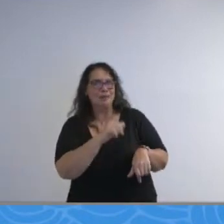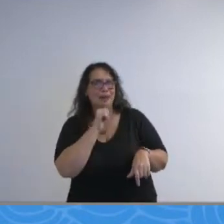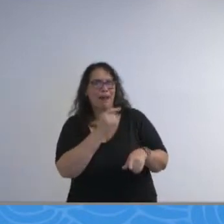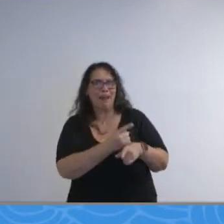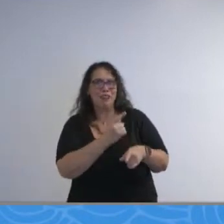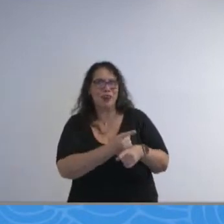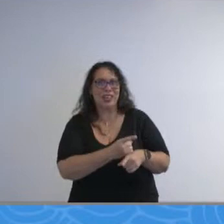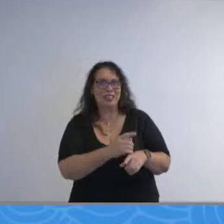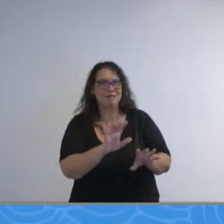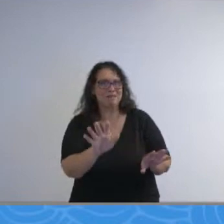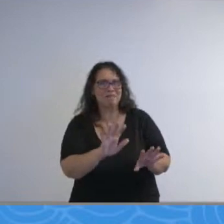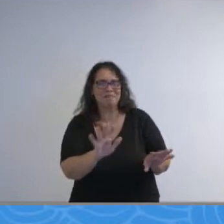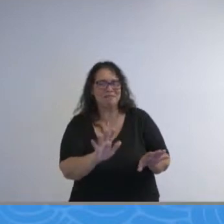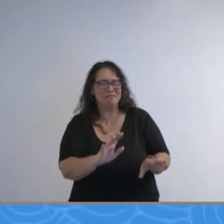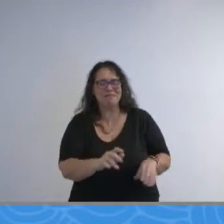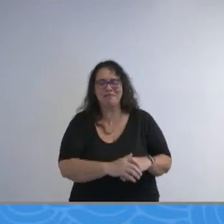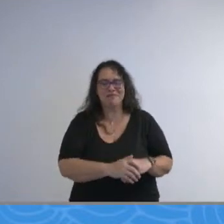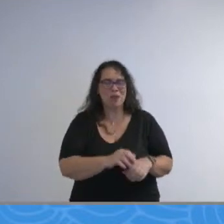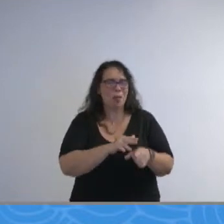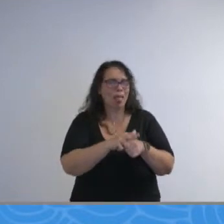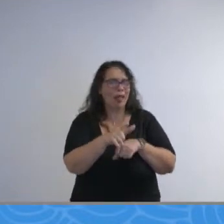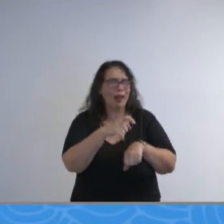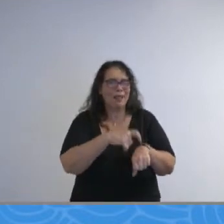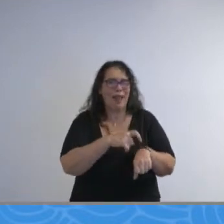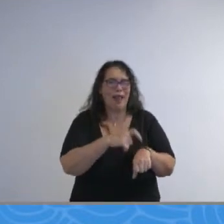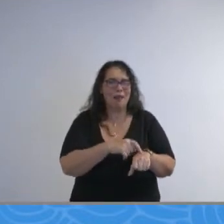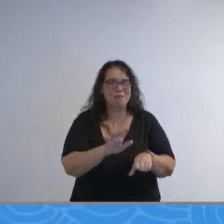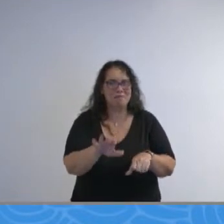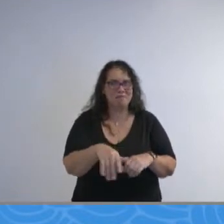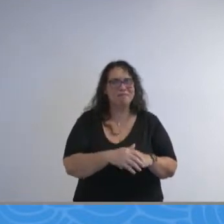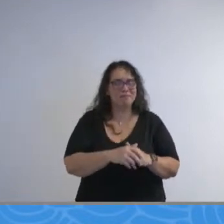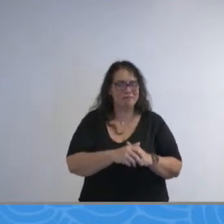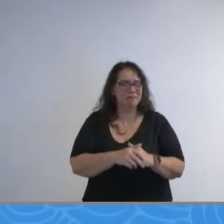accurate. And I talked about that already.